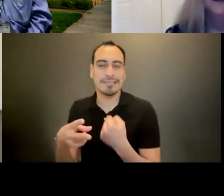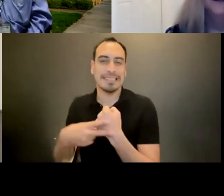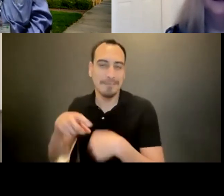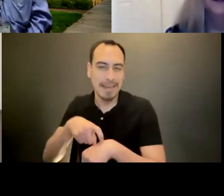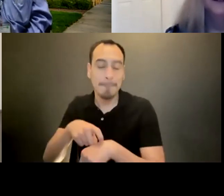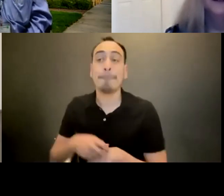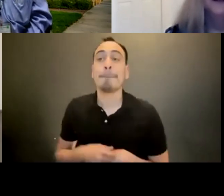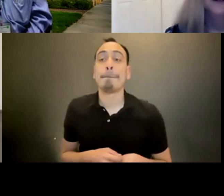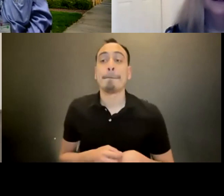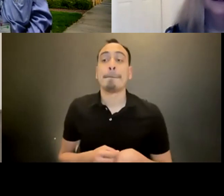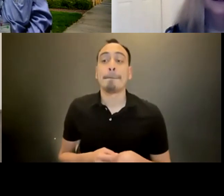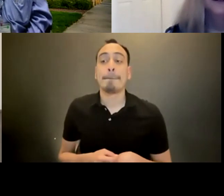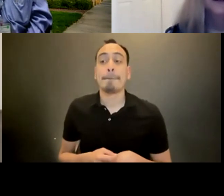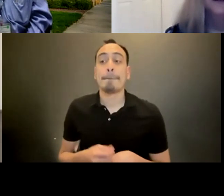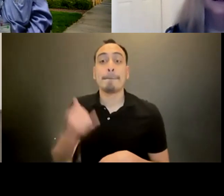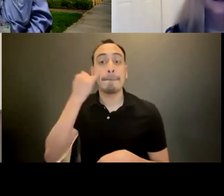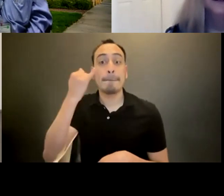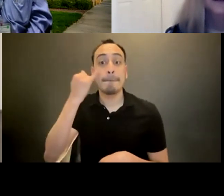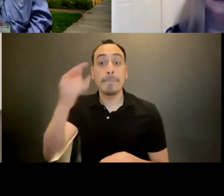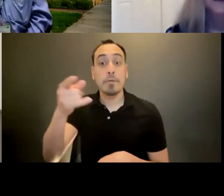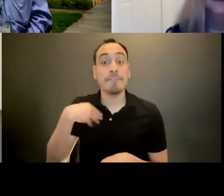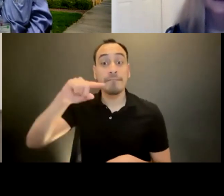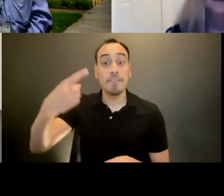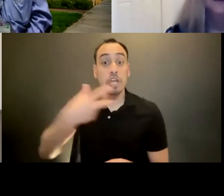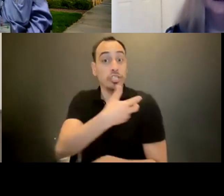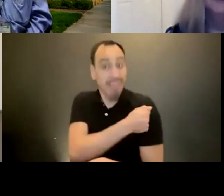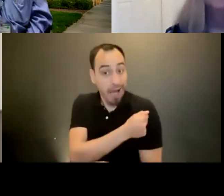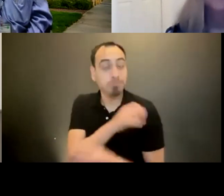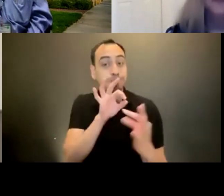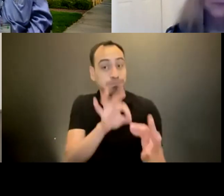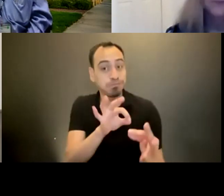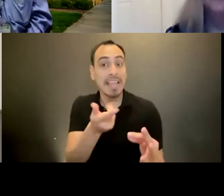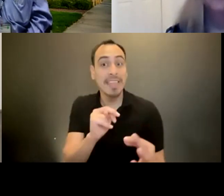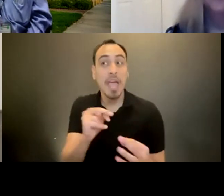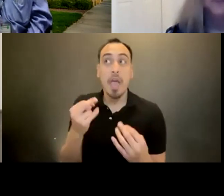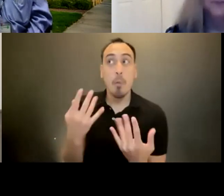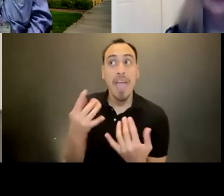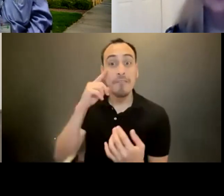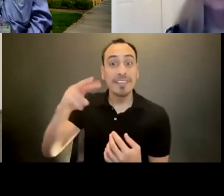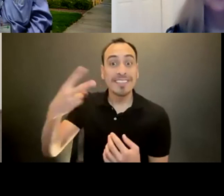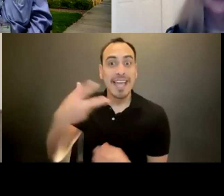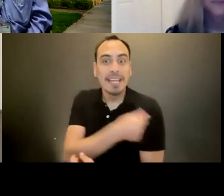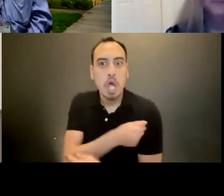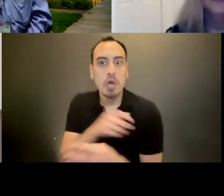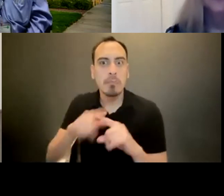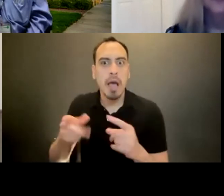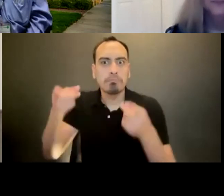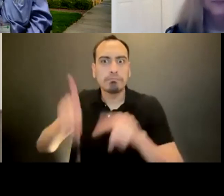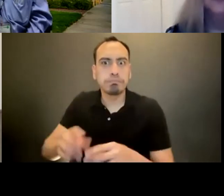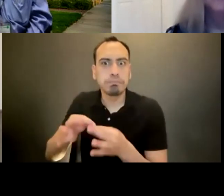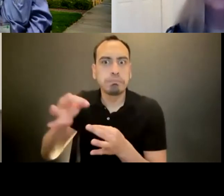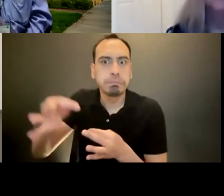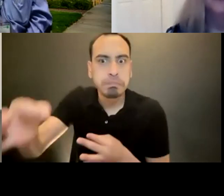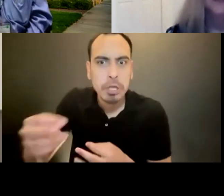If you miss your second dose by a couple of weeks, don't worry about it. CDC says go out to